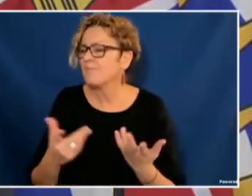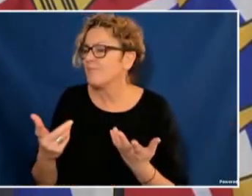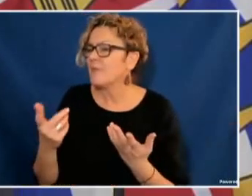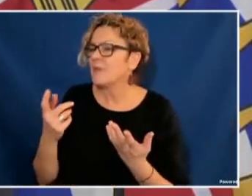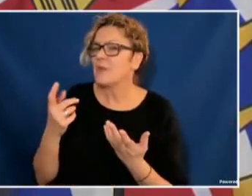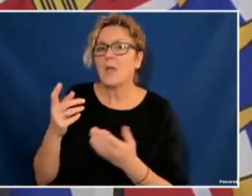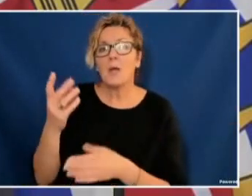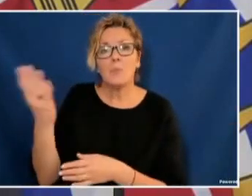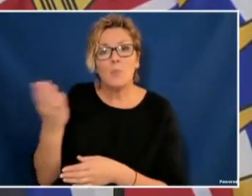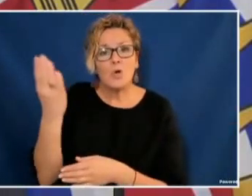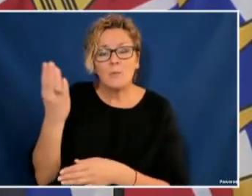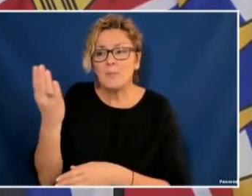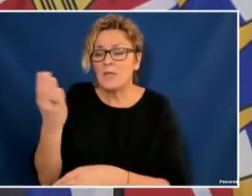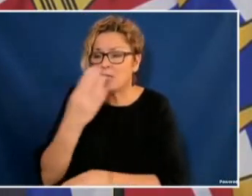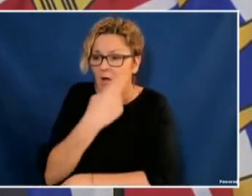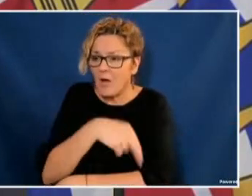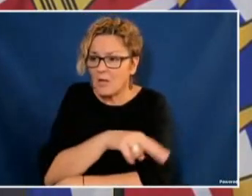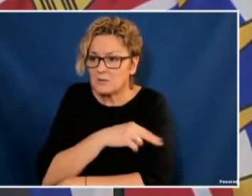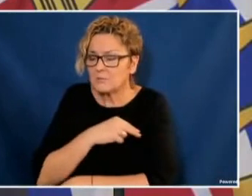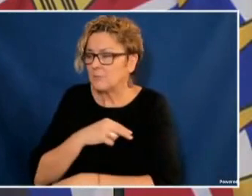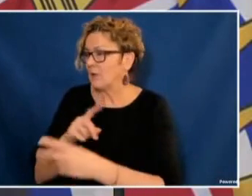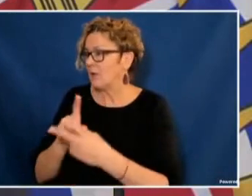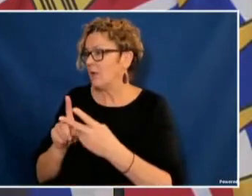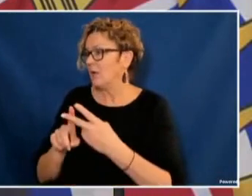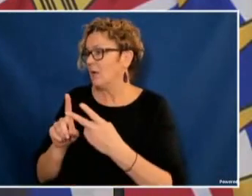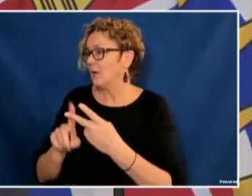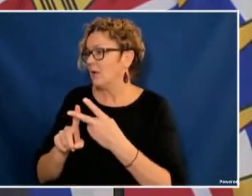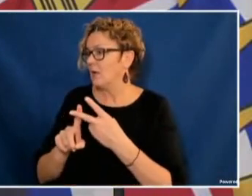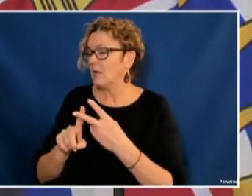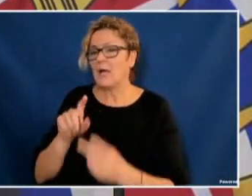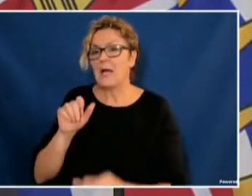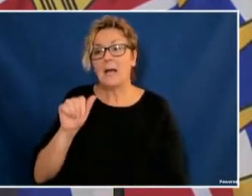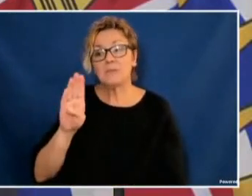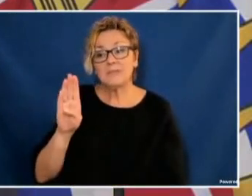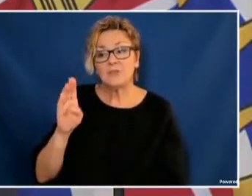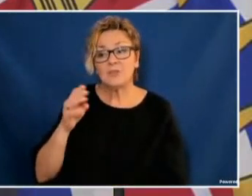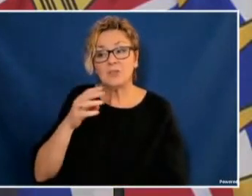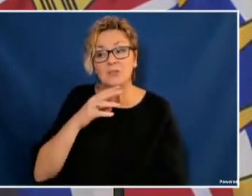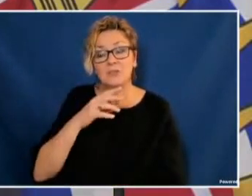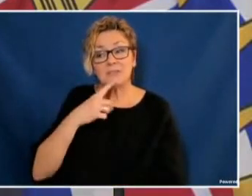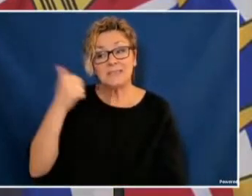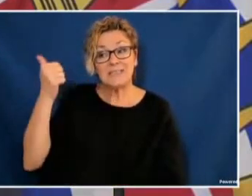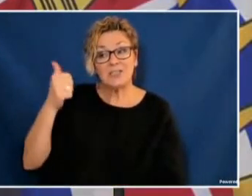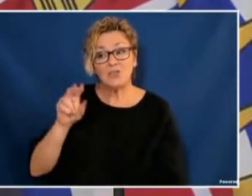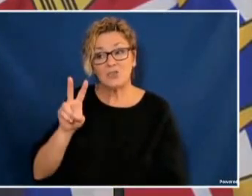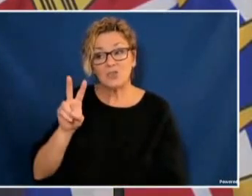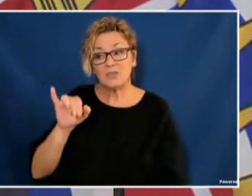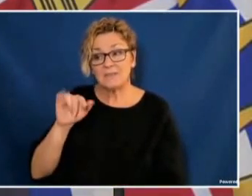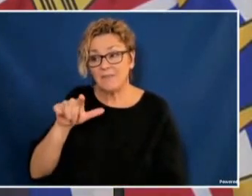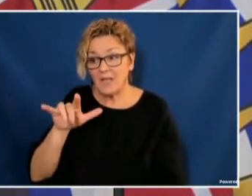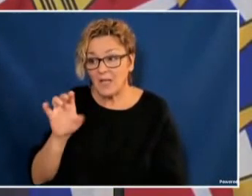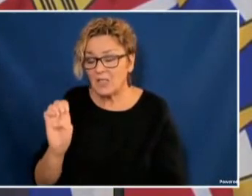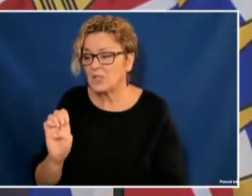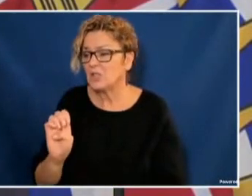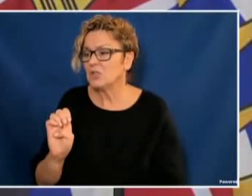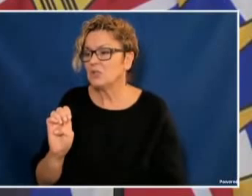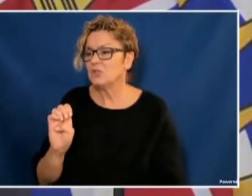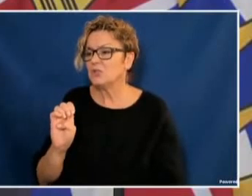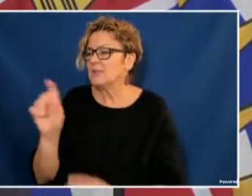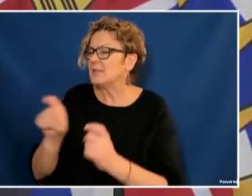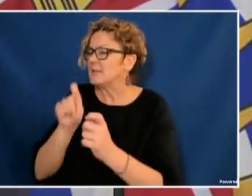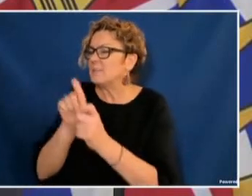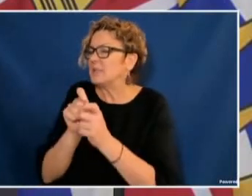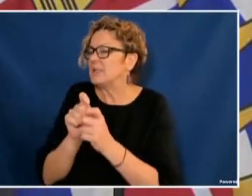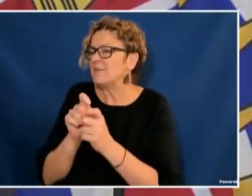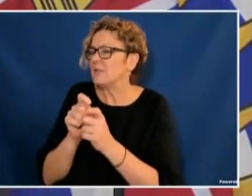But once it starts spreading within the care home, it's very difficult to find people, even with systematic testing, which is done routinely